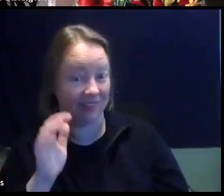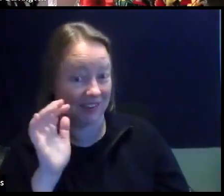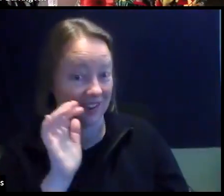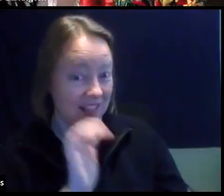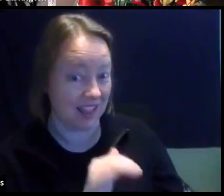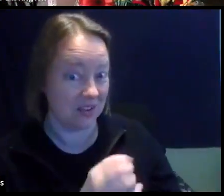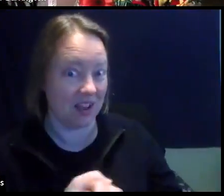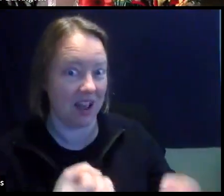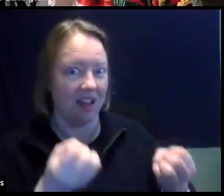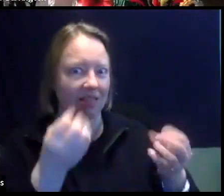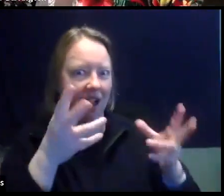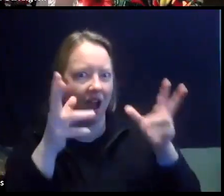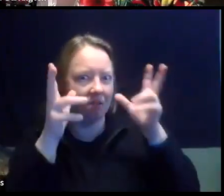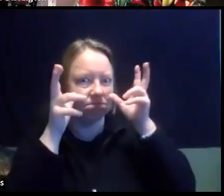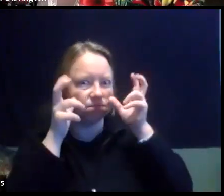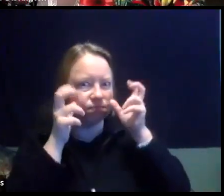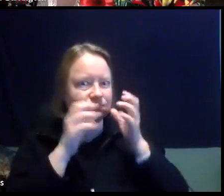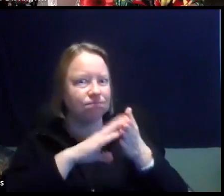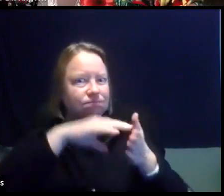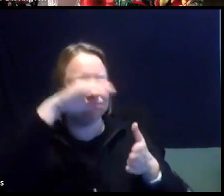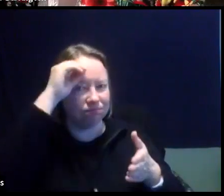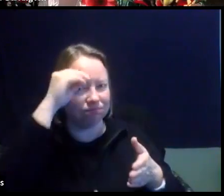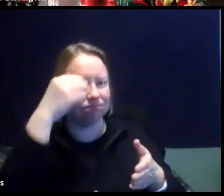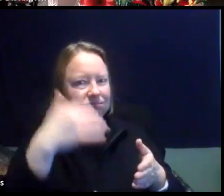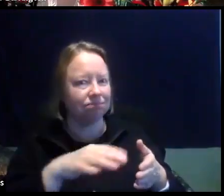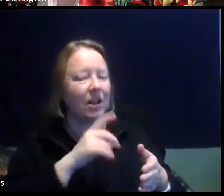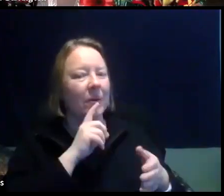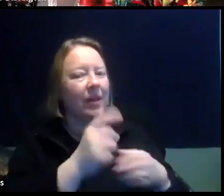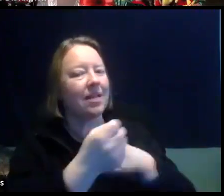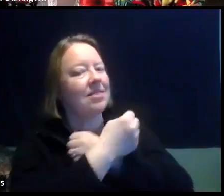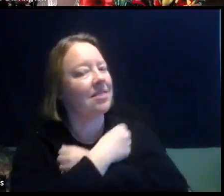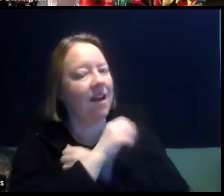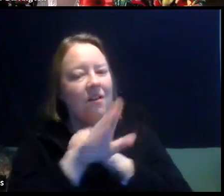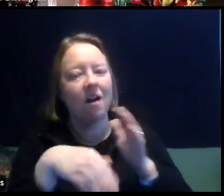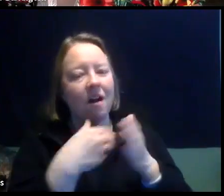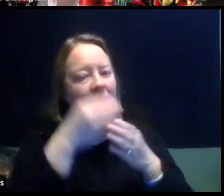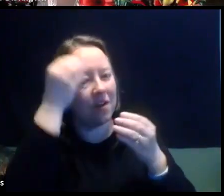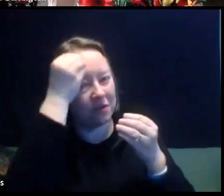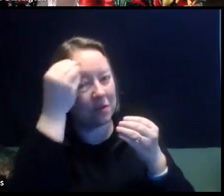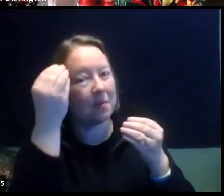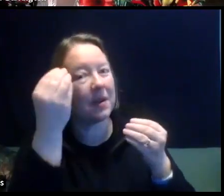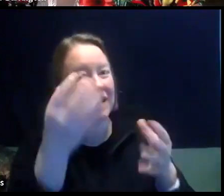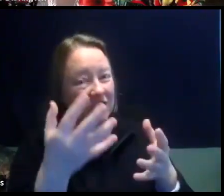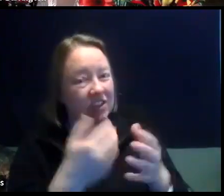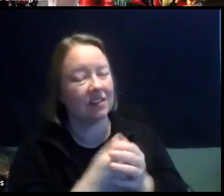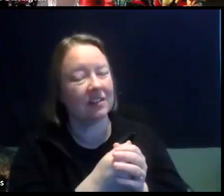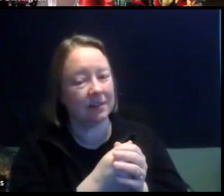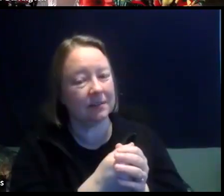That was a lot to take in, Dr. Temple, but I really loved all that information.